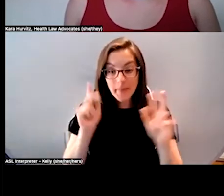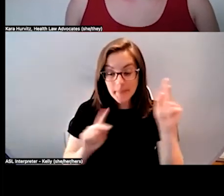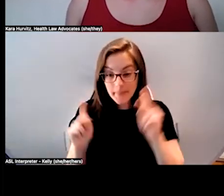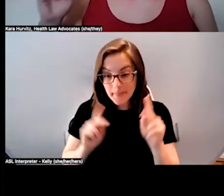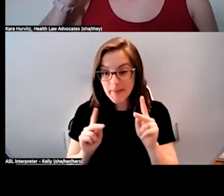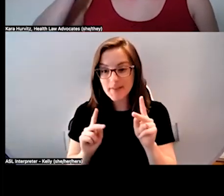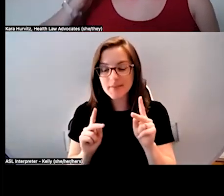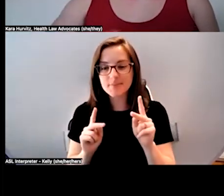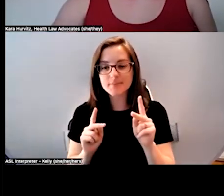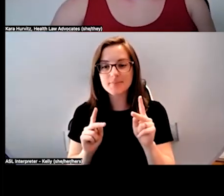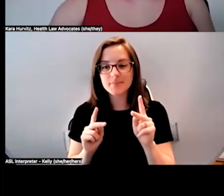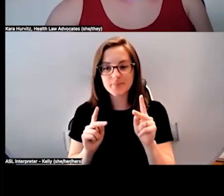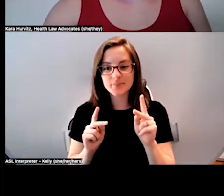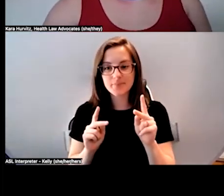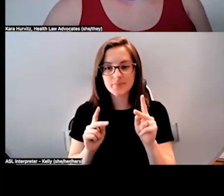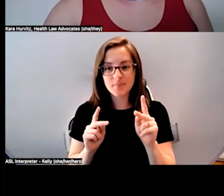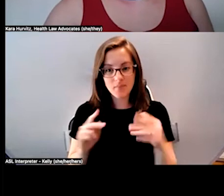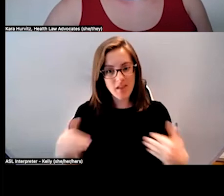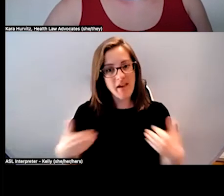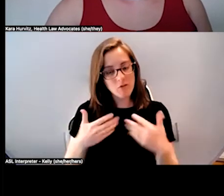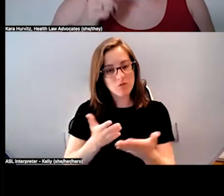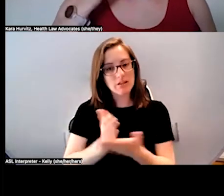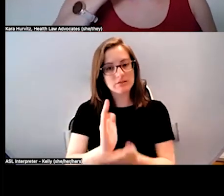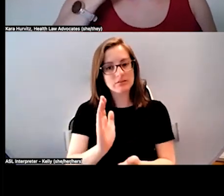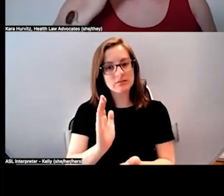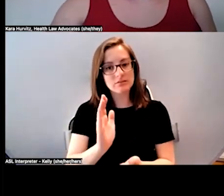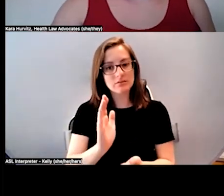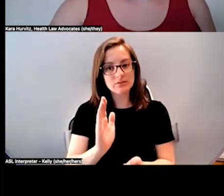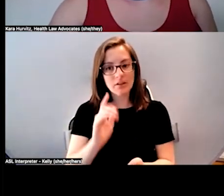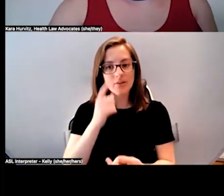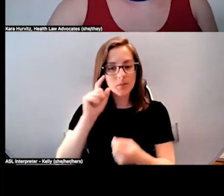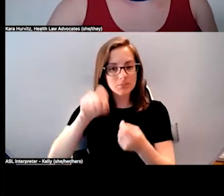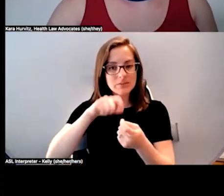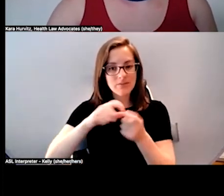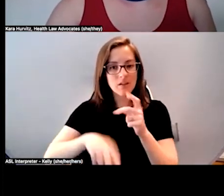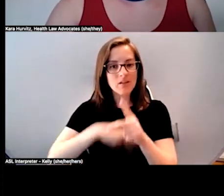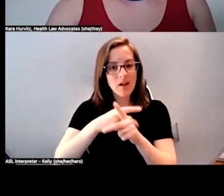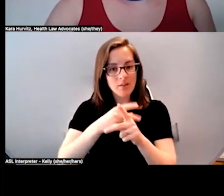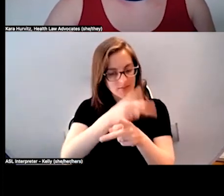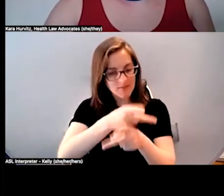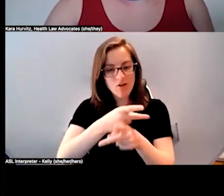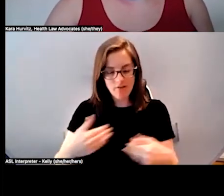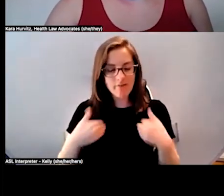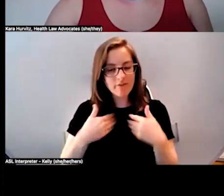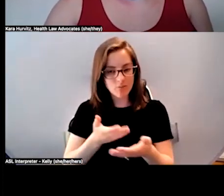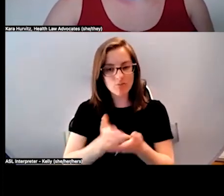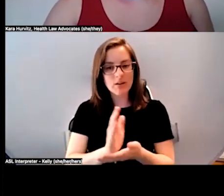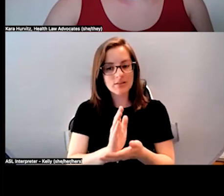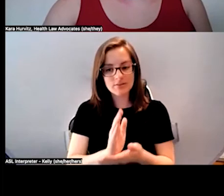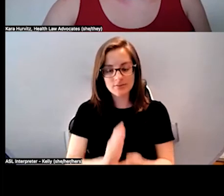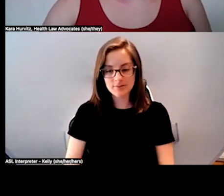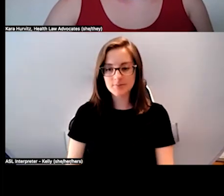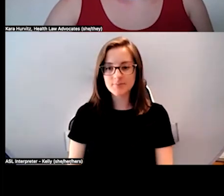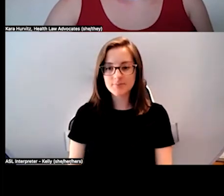of are that you do have rights to certain types of care under Massachusetts coverage laws.